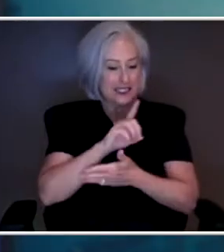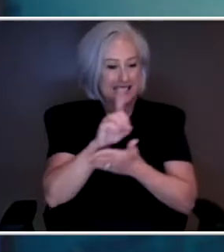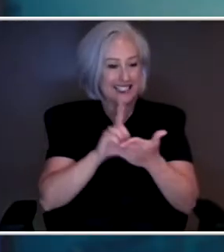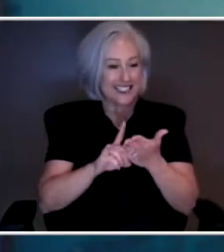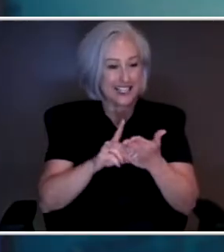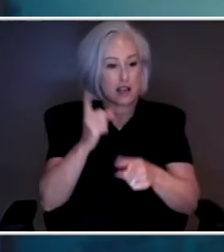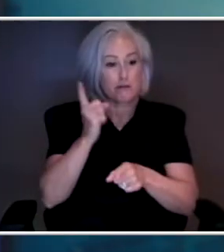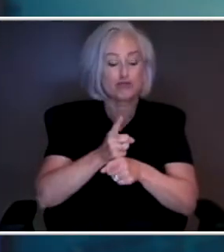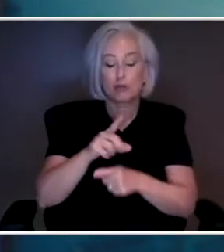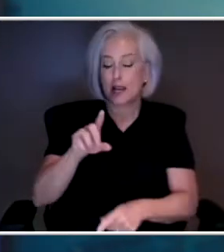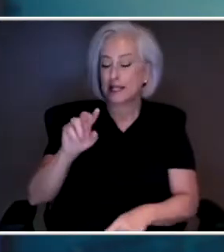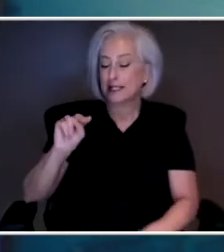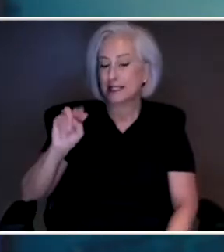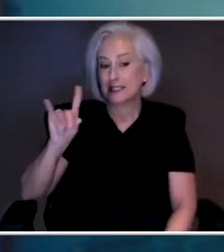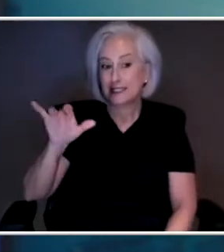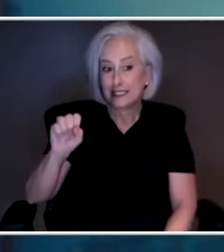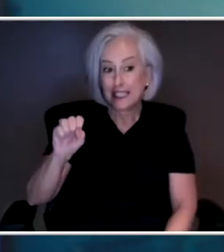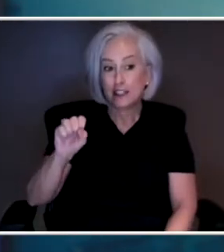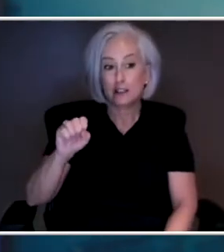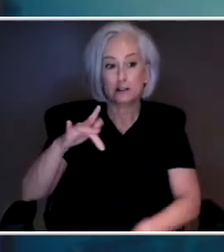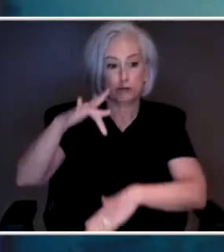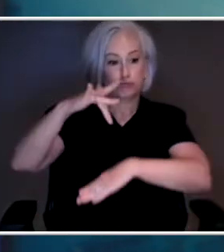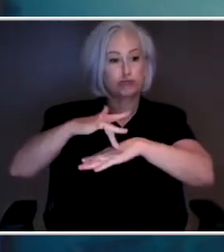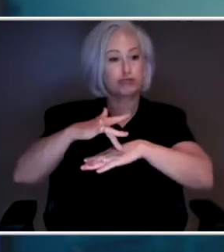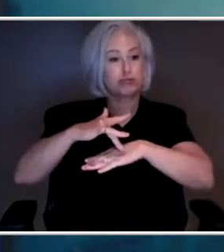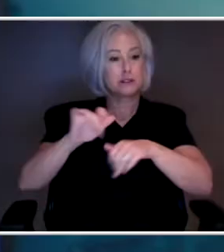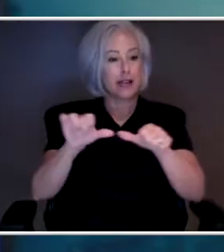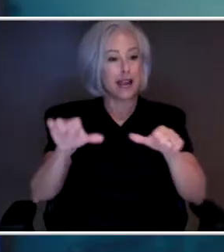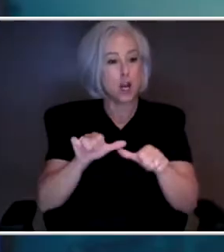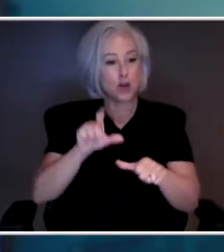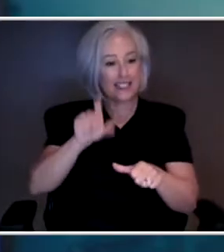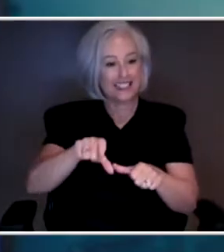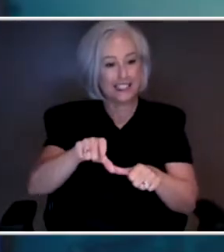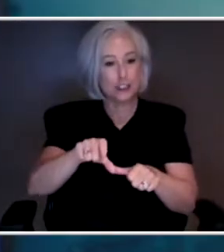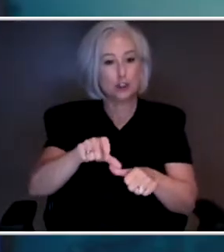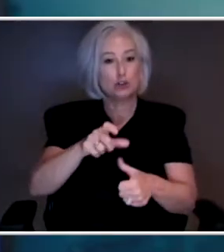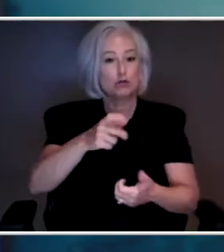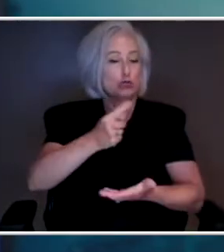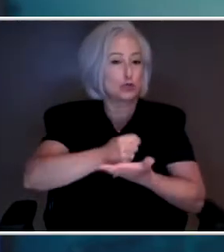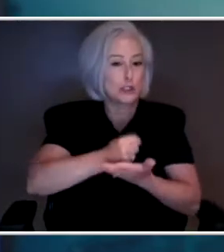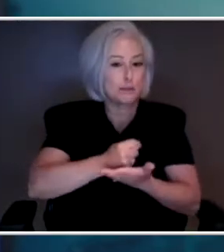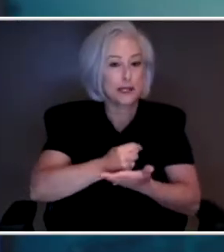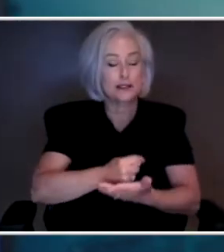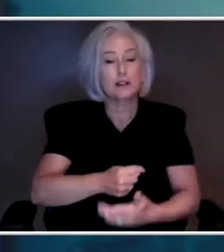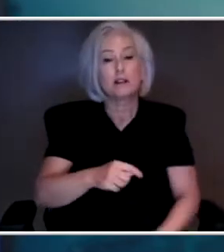treat. But yeah, solid organs, liver, kidneys,